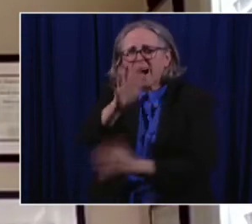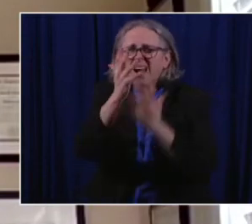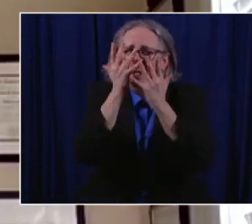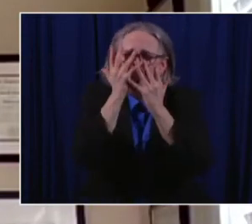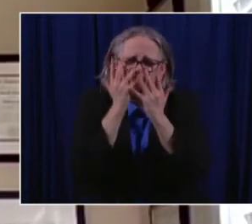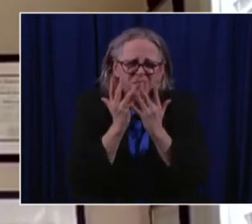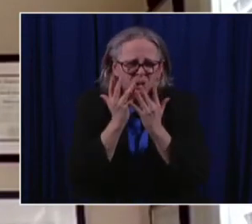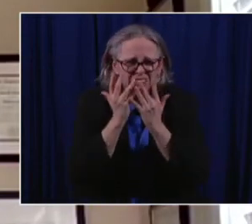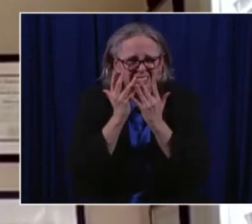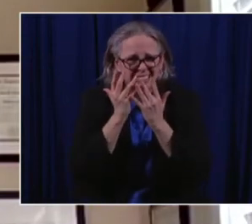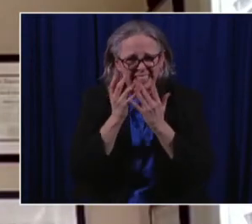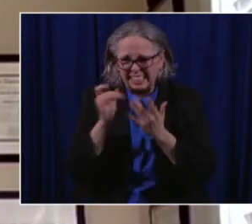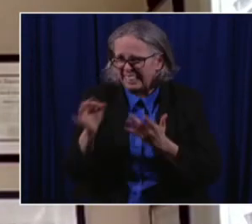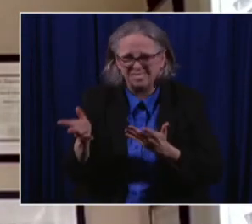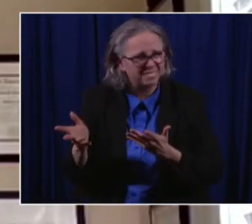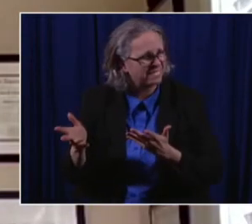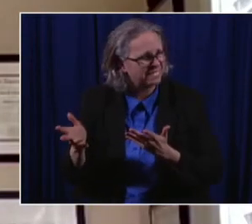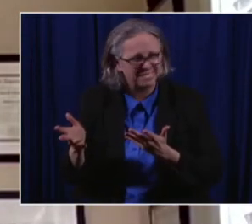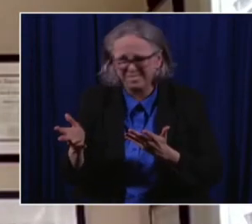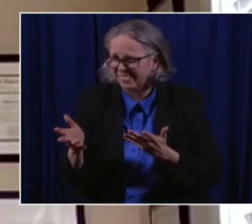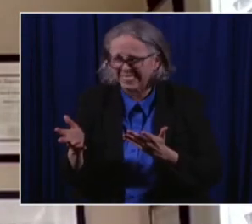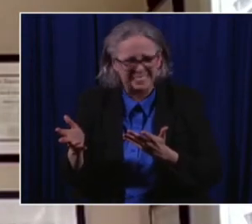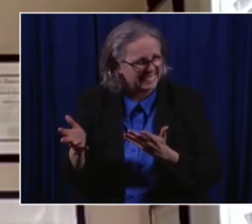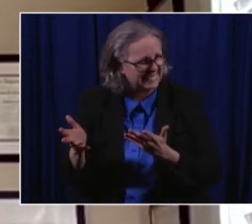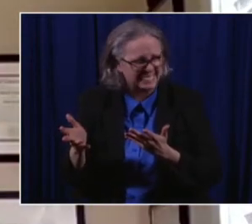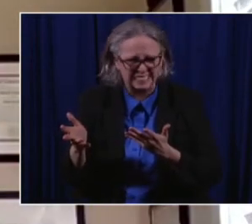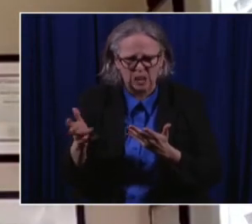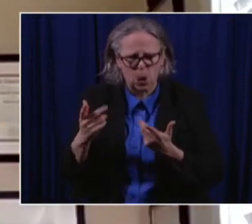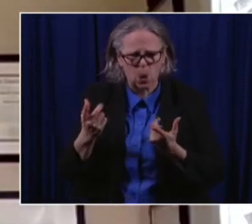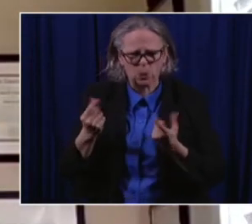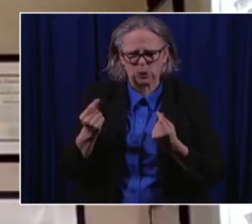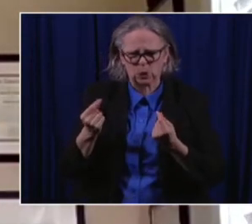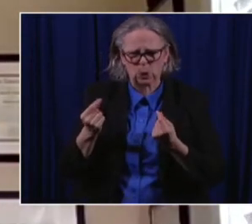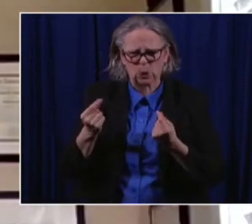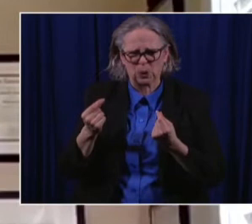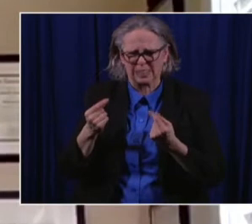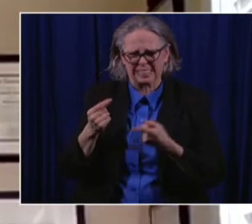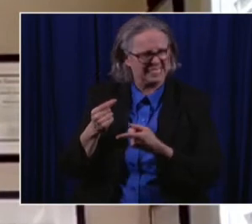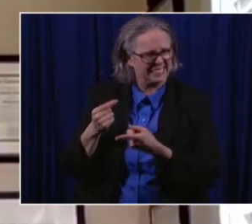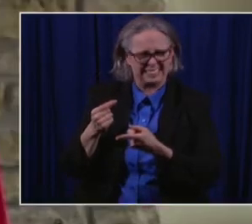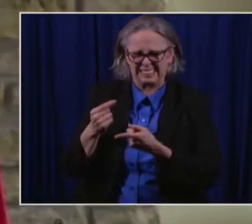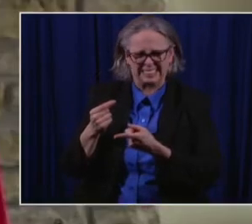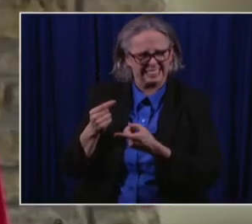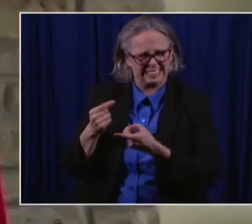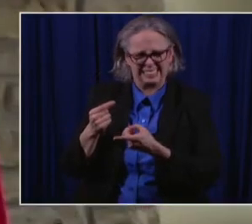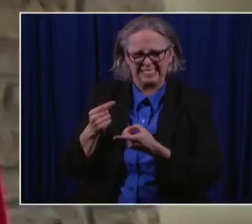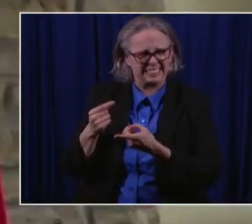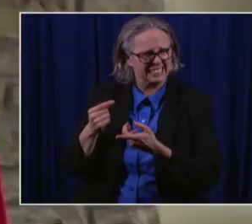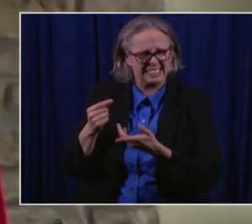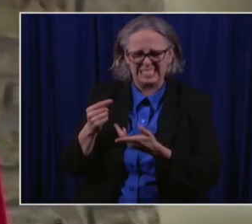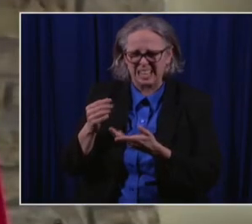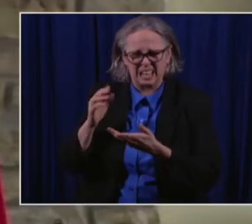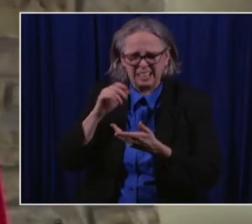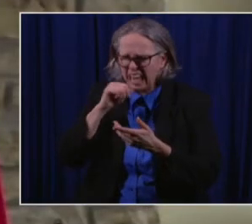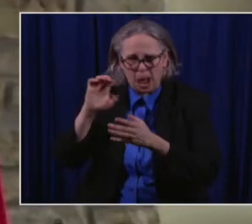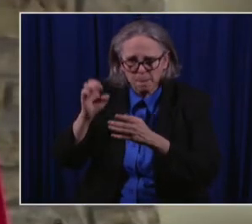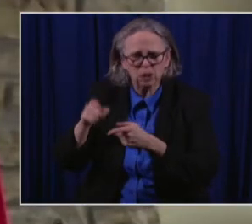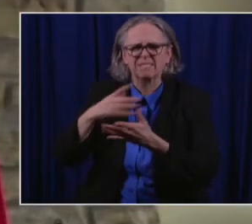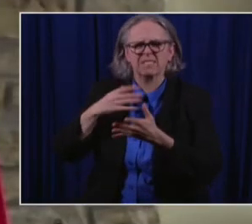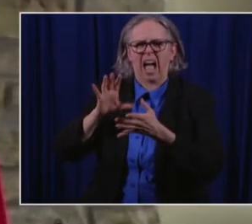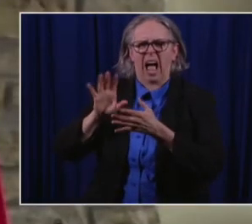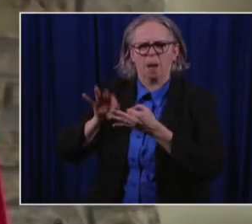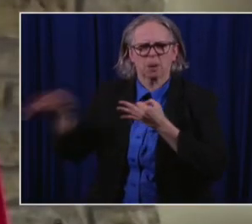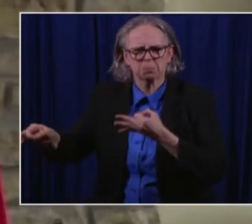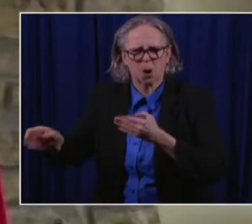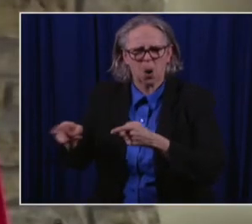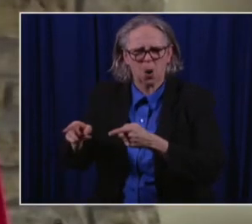some very difficult decisions about other aspects of patient care. Thanks, Doctor. Next question